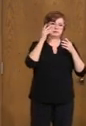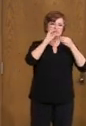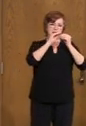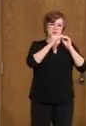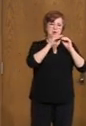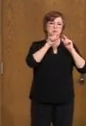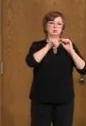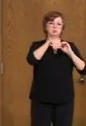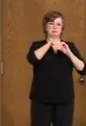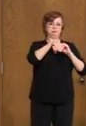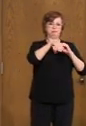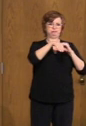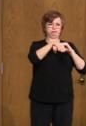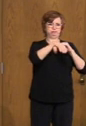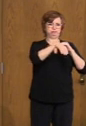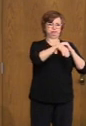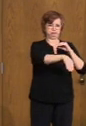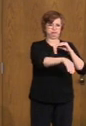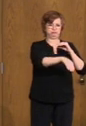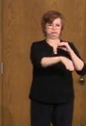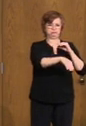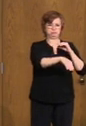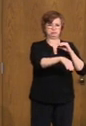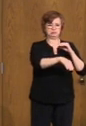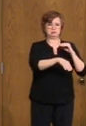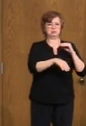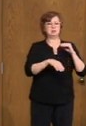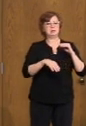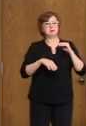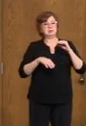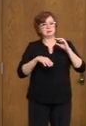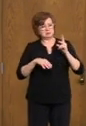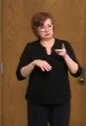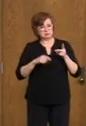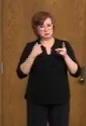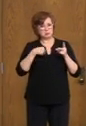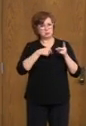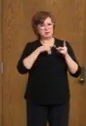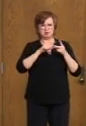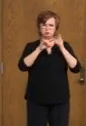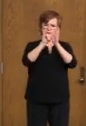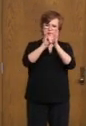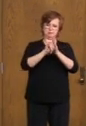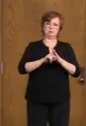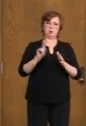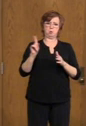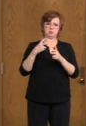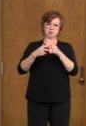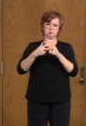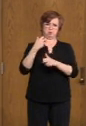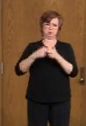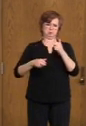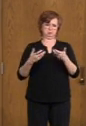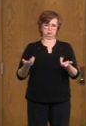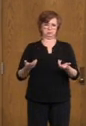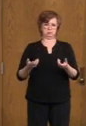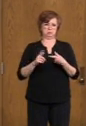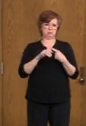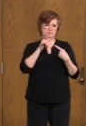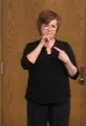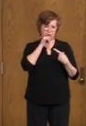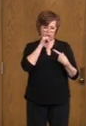focus on, based on current guidance, what are some of the problematic areas. So I already mentioned some of the problematic areas are, specific